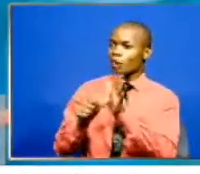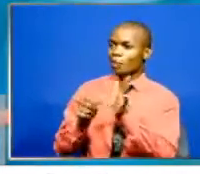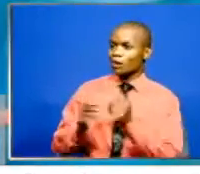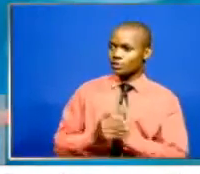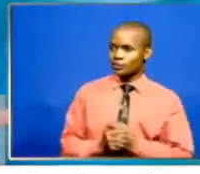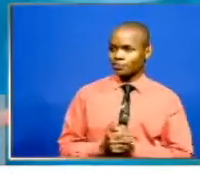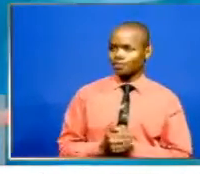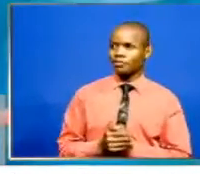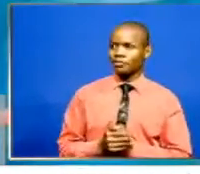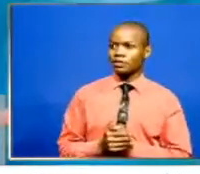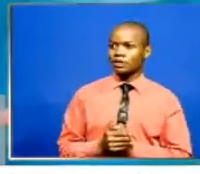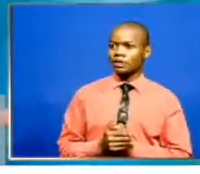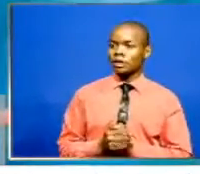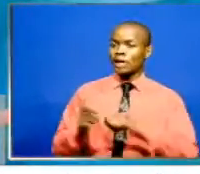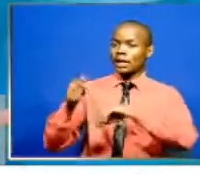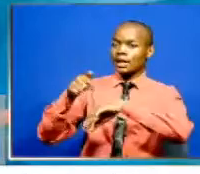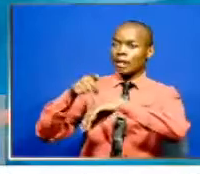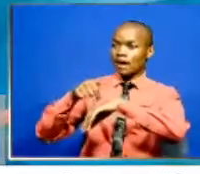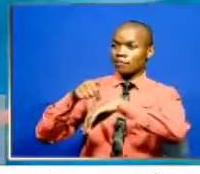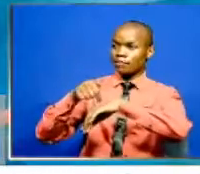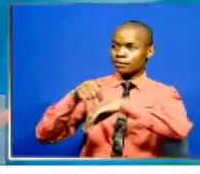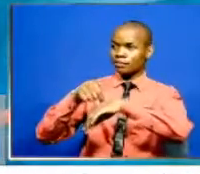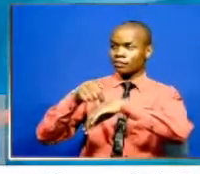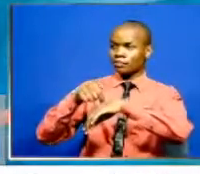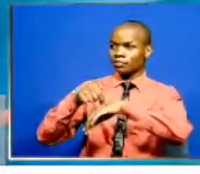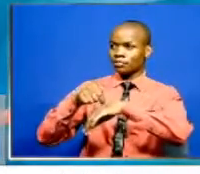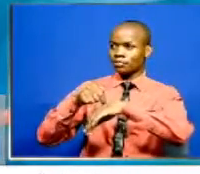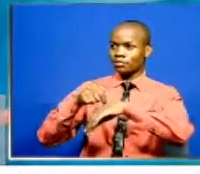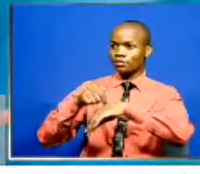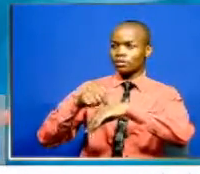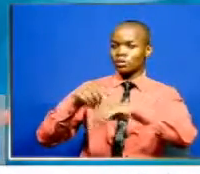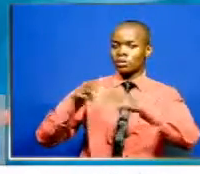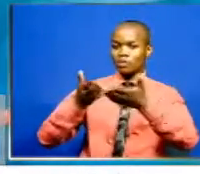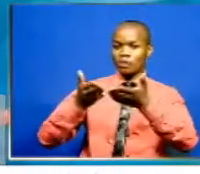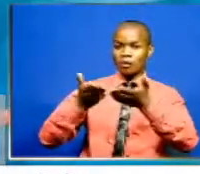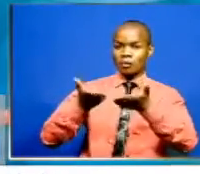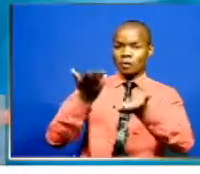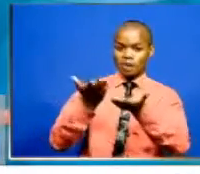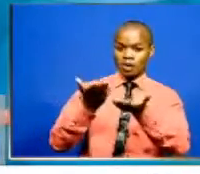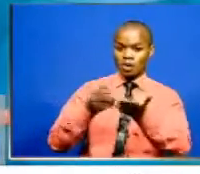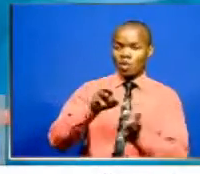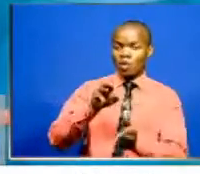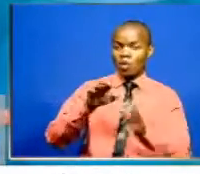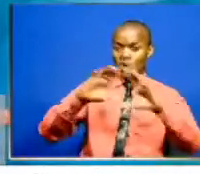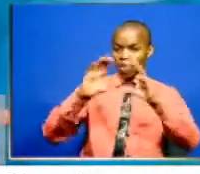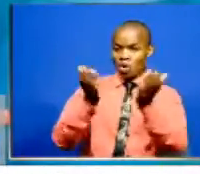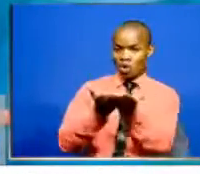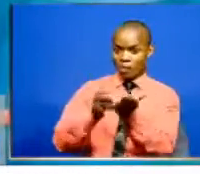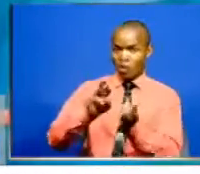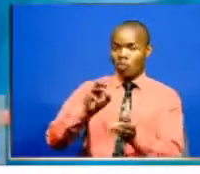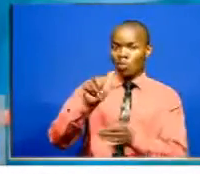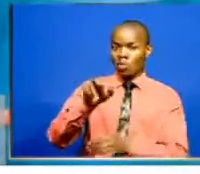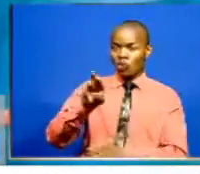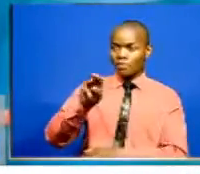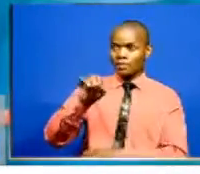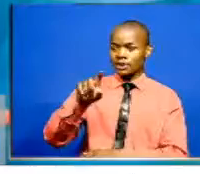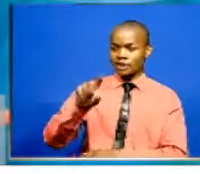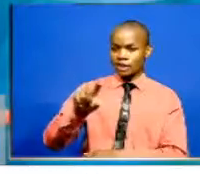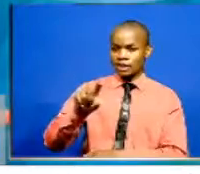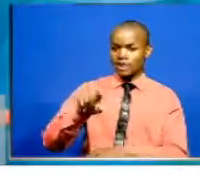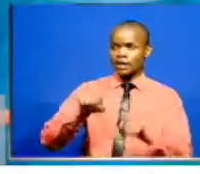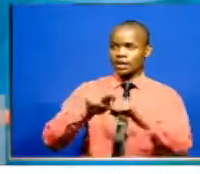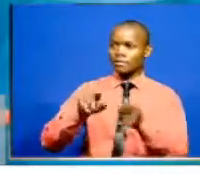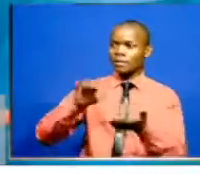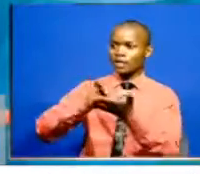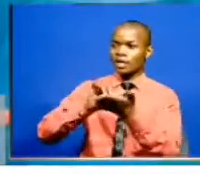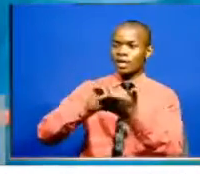Given the rise in the global warming, given that this planet